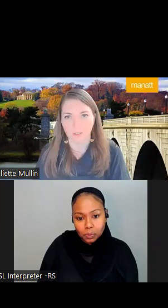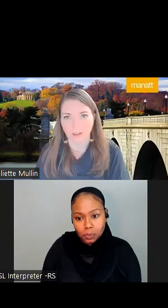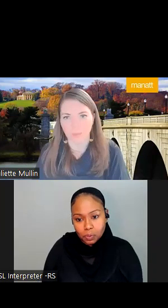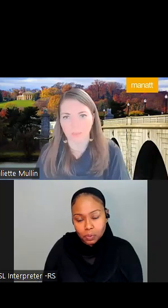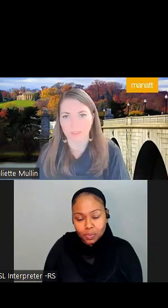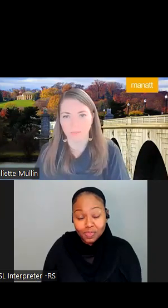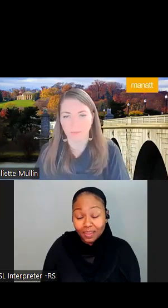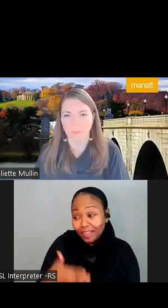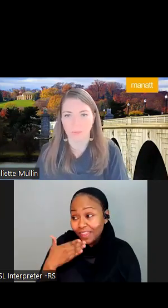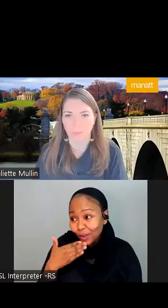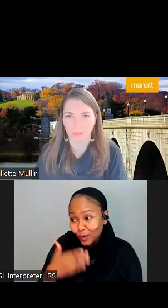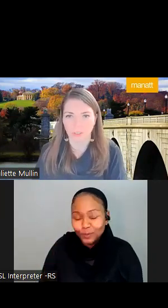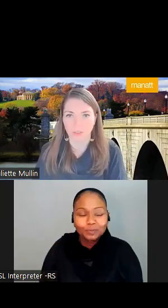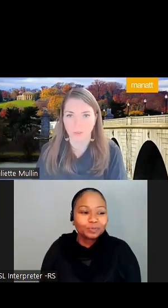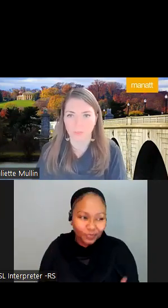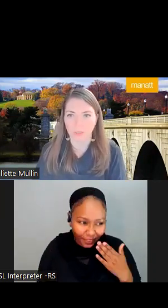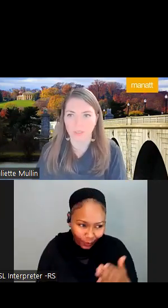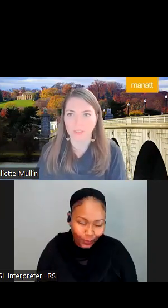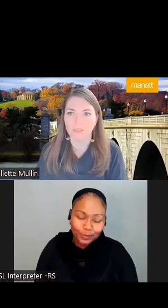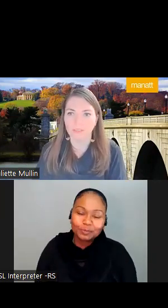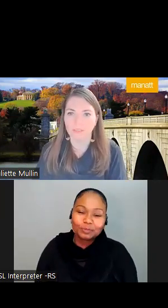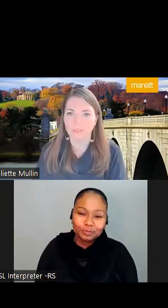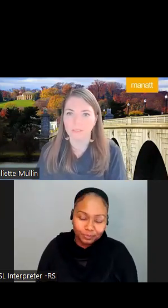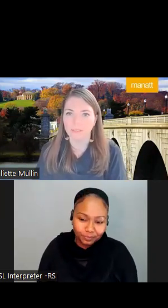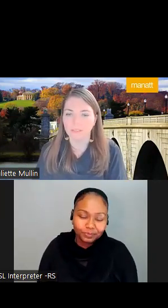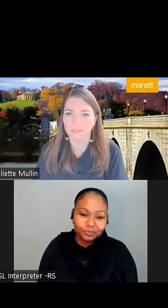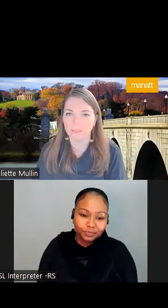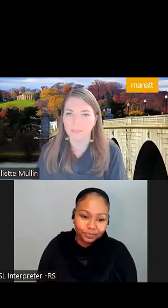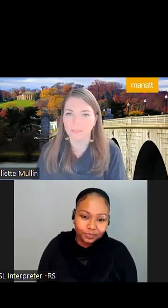Thank you, Derek, for that comment. I appreciate your input